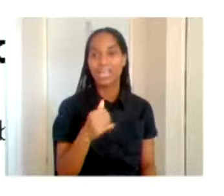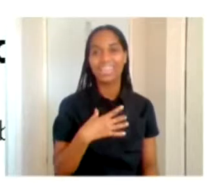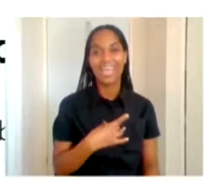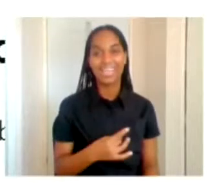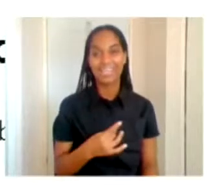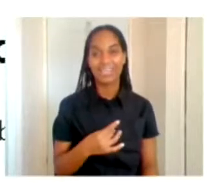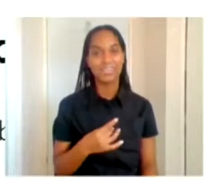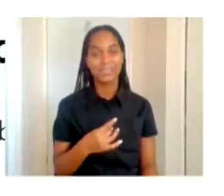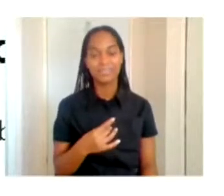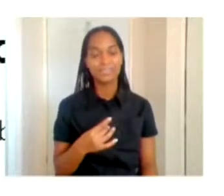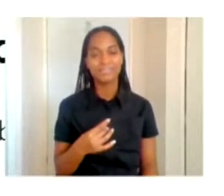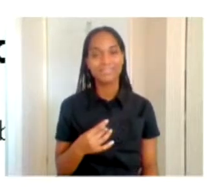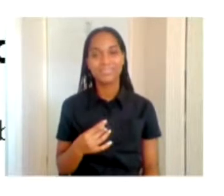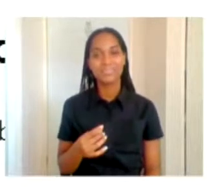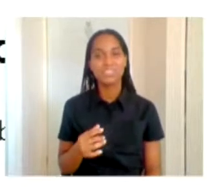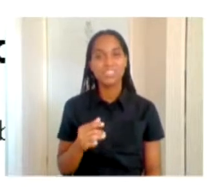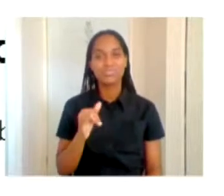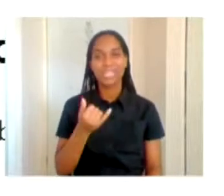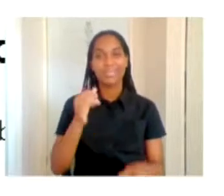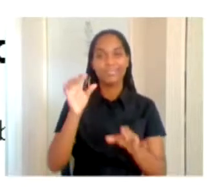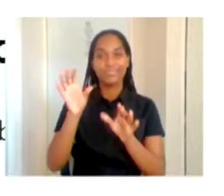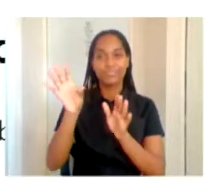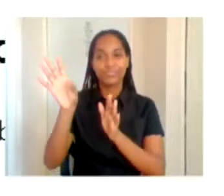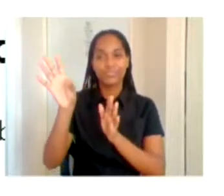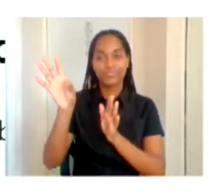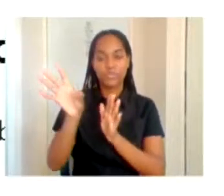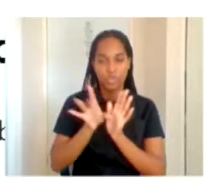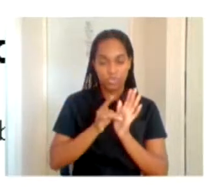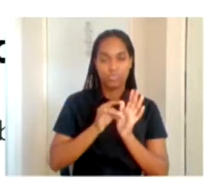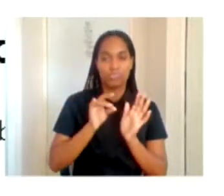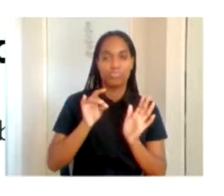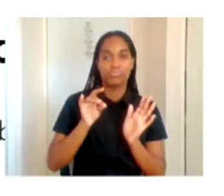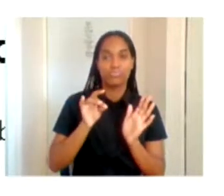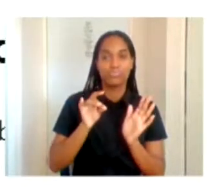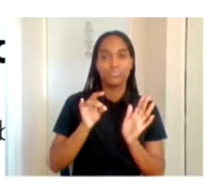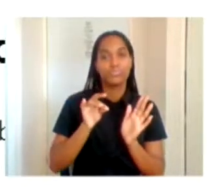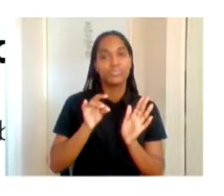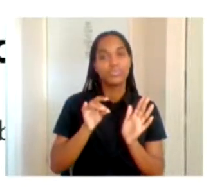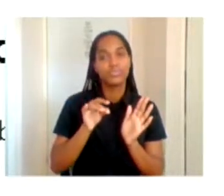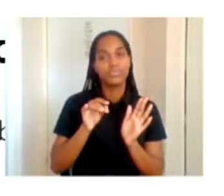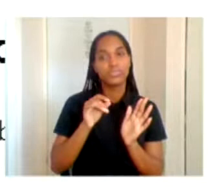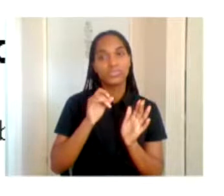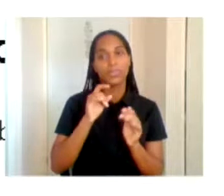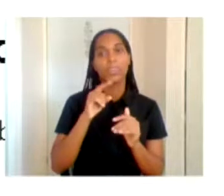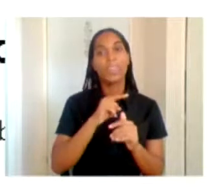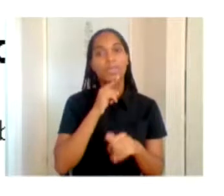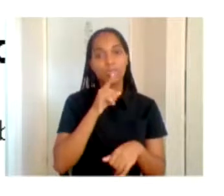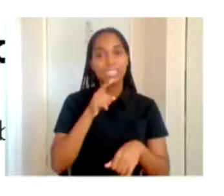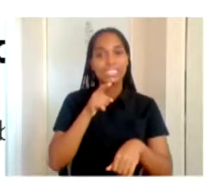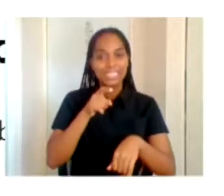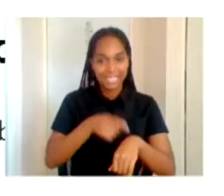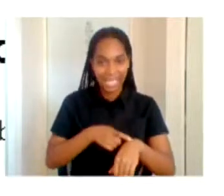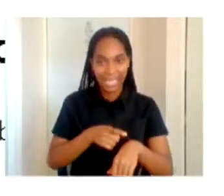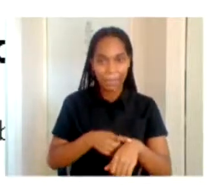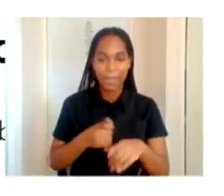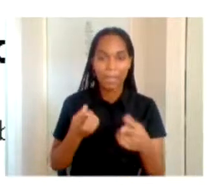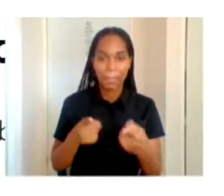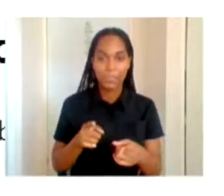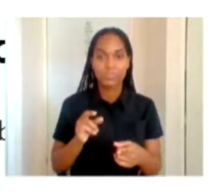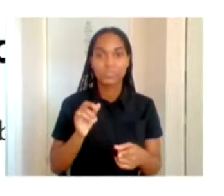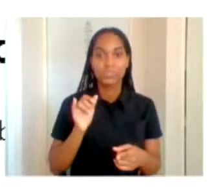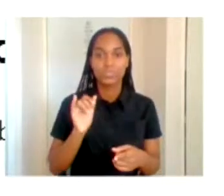of let's say downloading, as kind of considering real-time nature. So you can just kind of consume